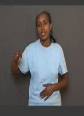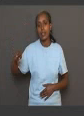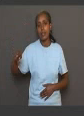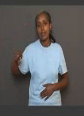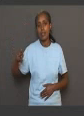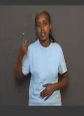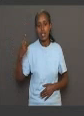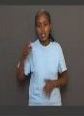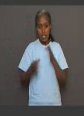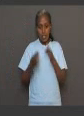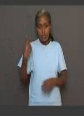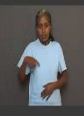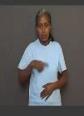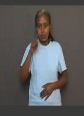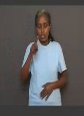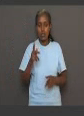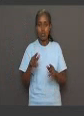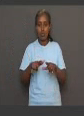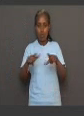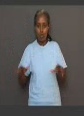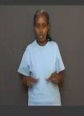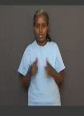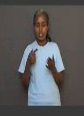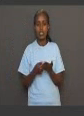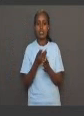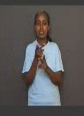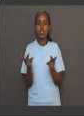If we want to locate P in space,